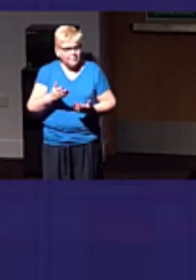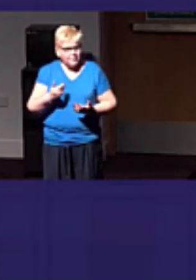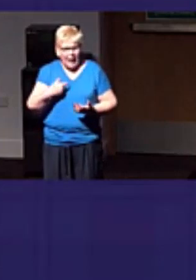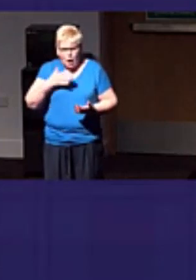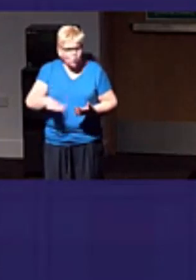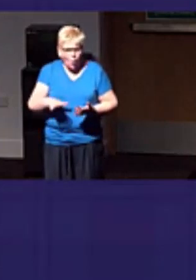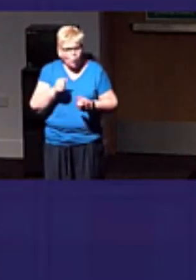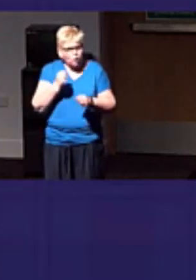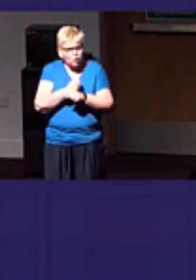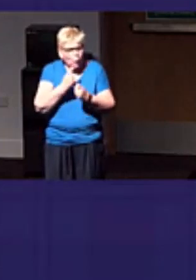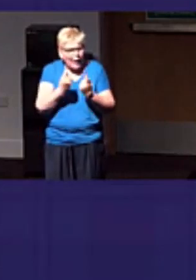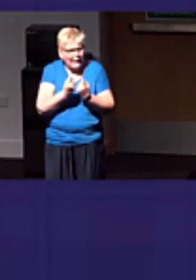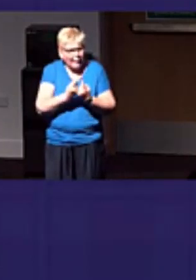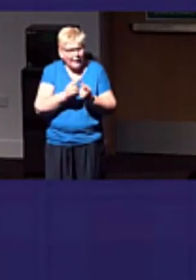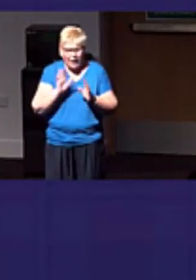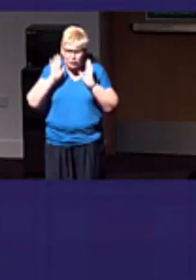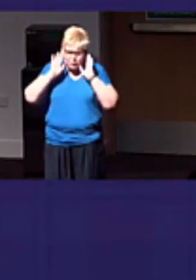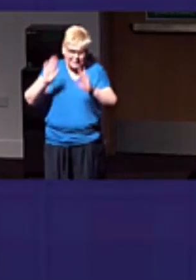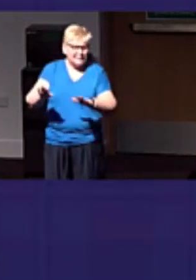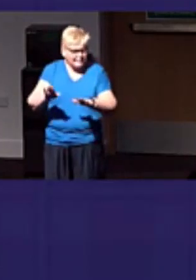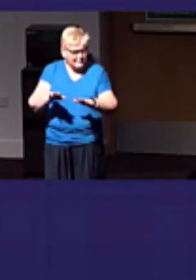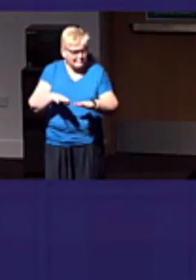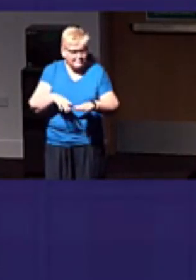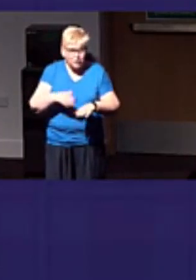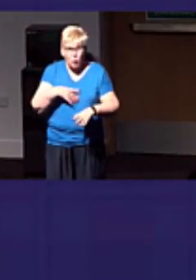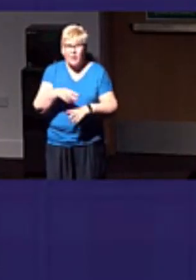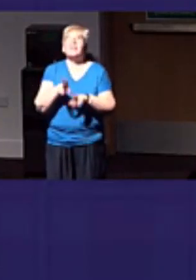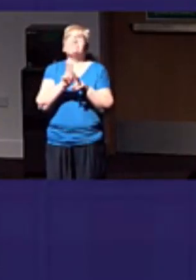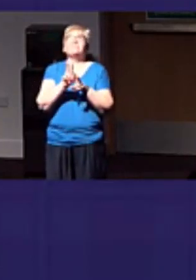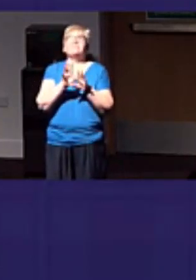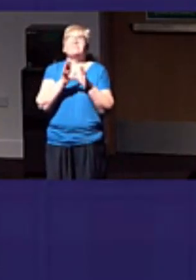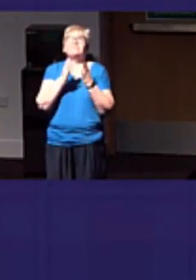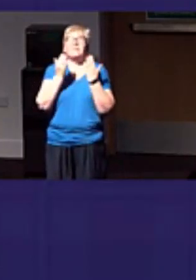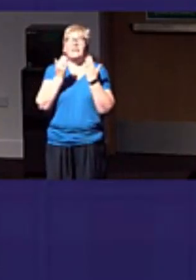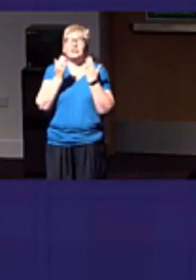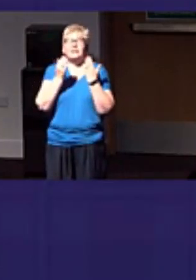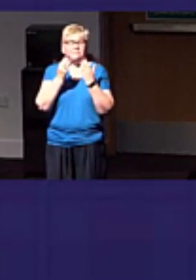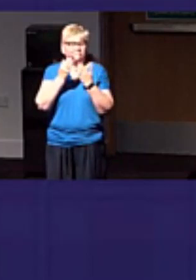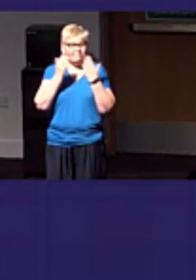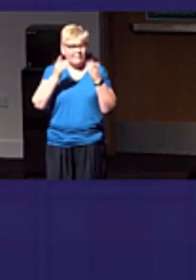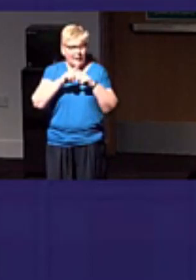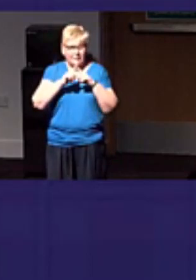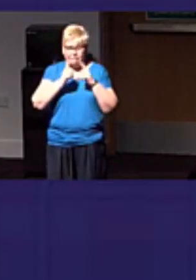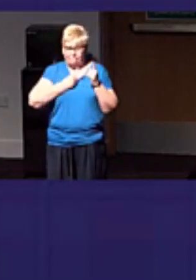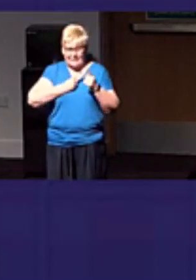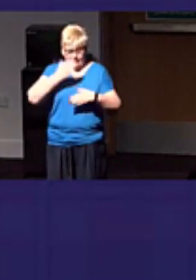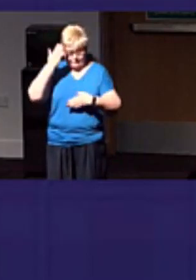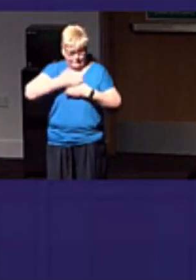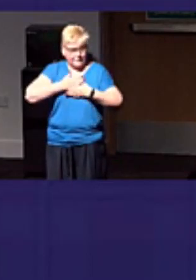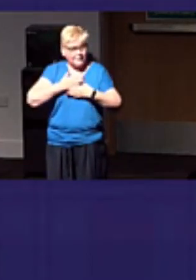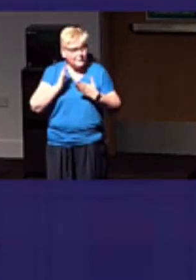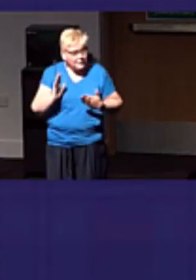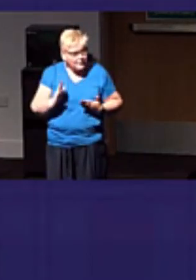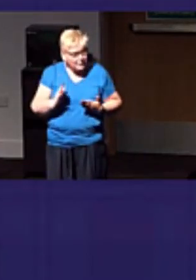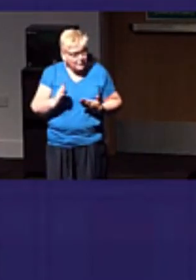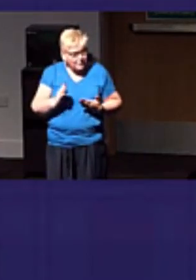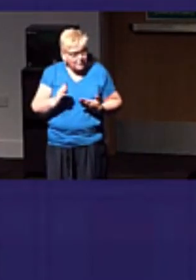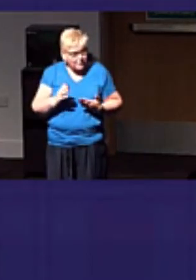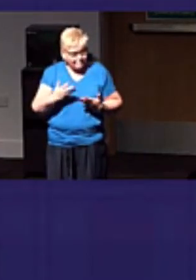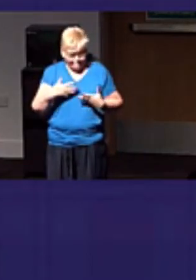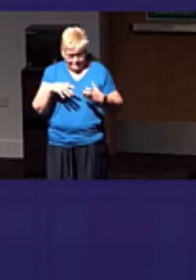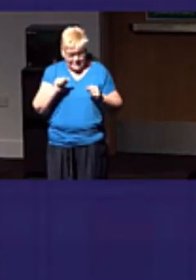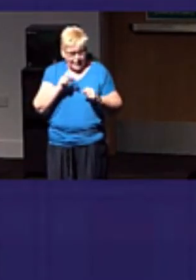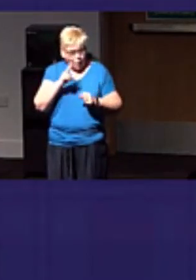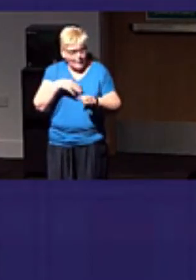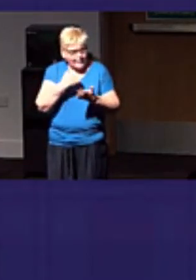want to do anything. I just want to lay here and stare at the wall and have escape fantasies, a lot of escape fantasies. I started looking